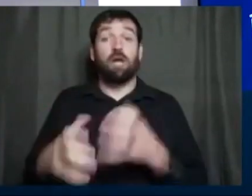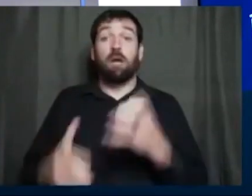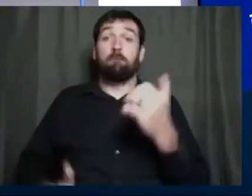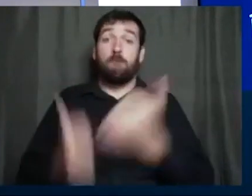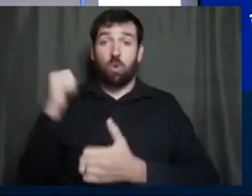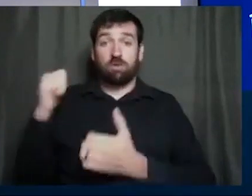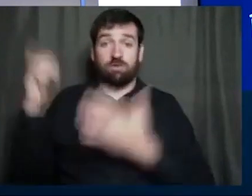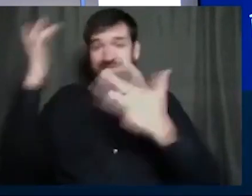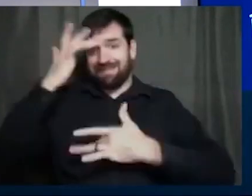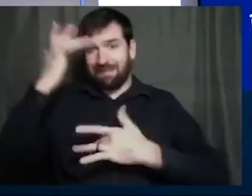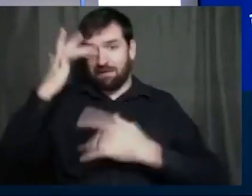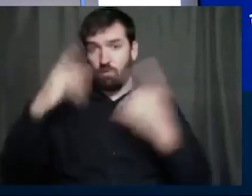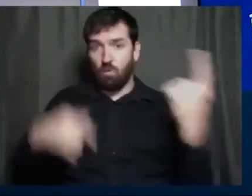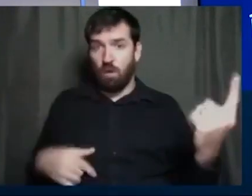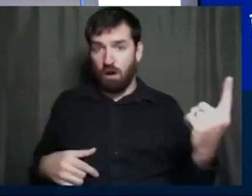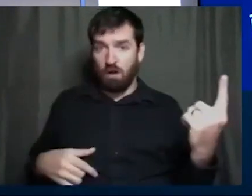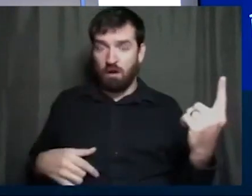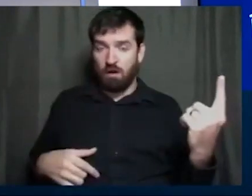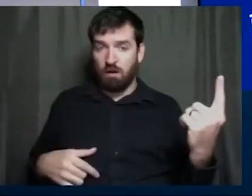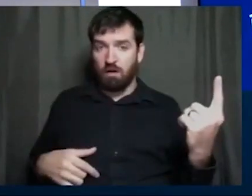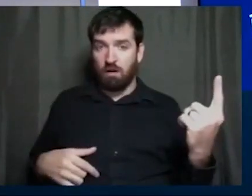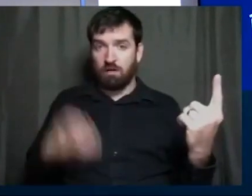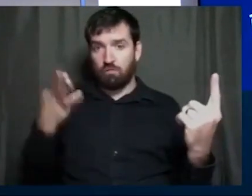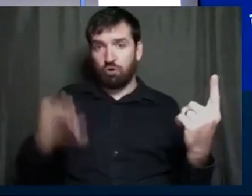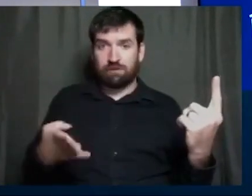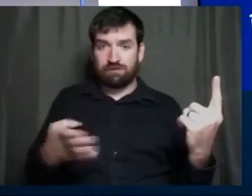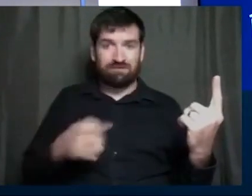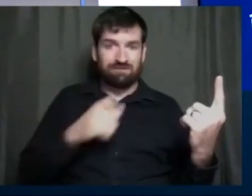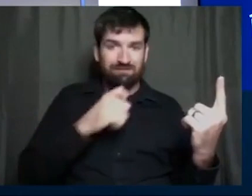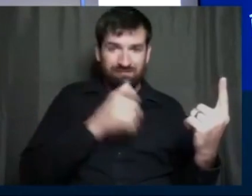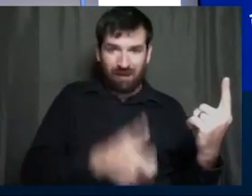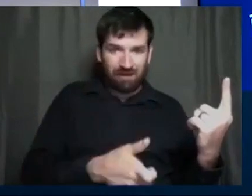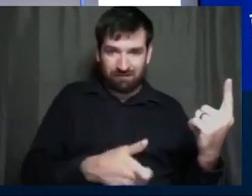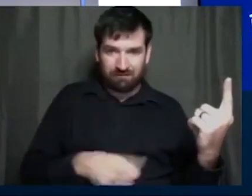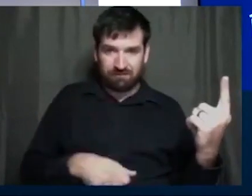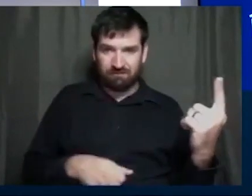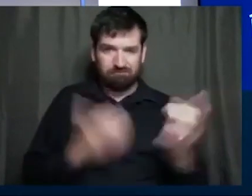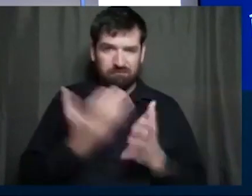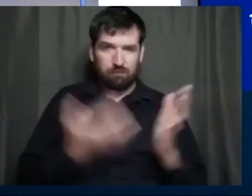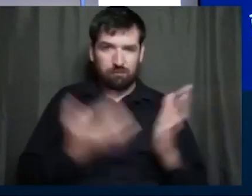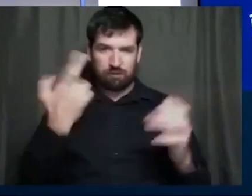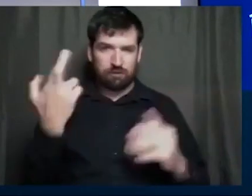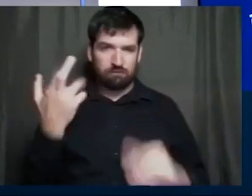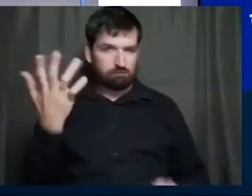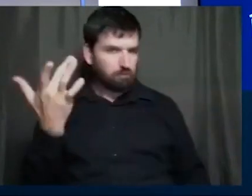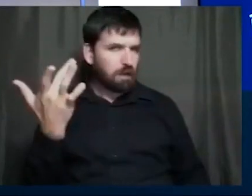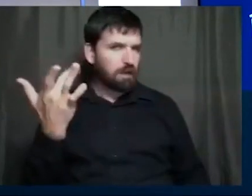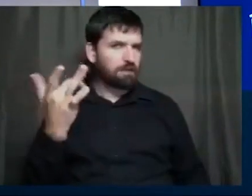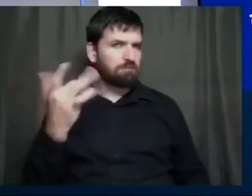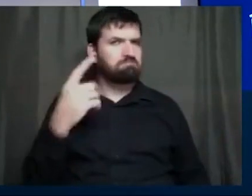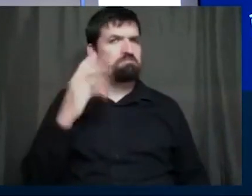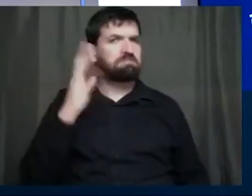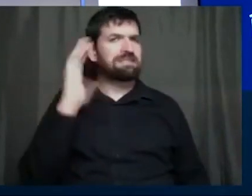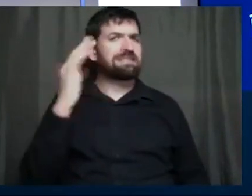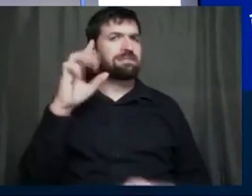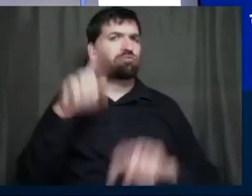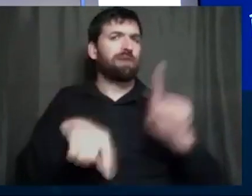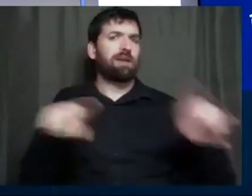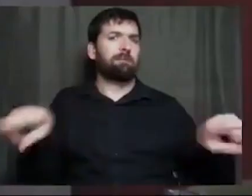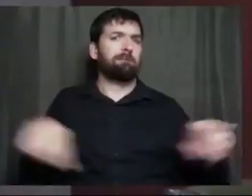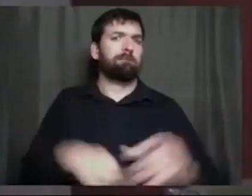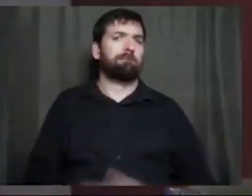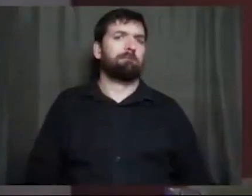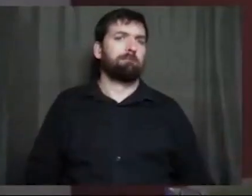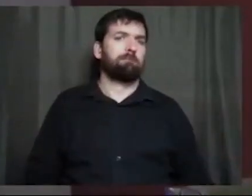one person did and one person did not for some reason. Why is this? It seems kind of random, I think people are thinking it is. Yeah,